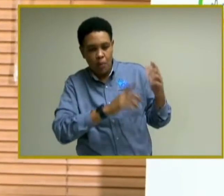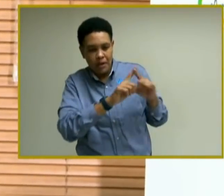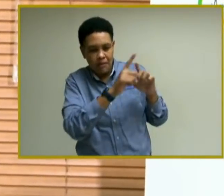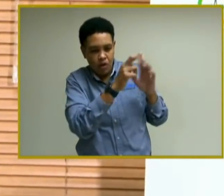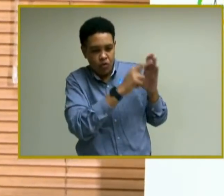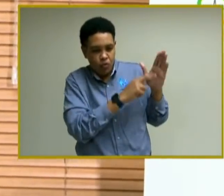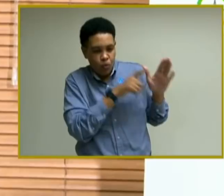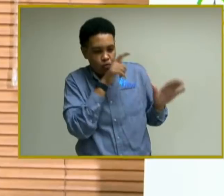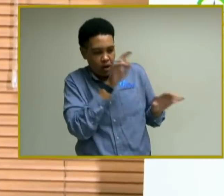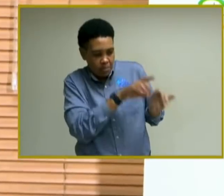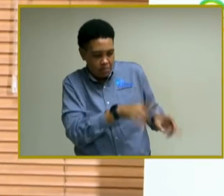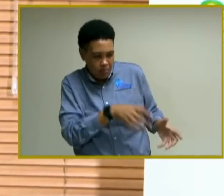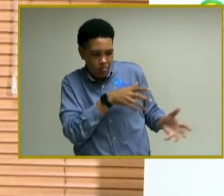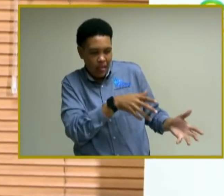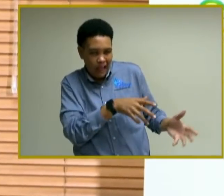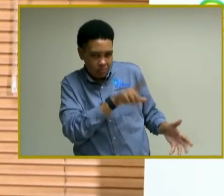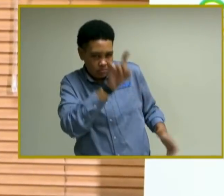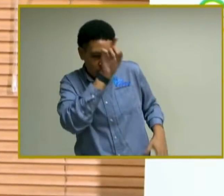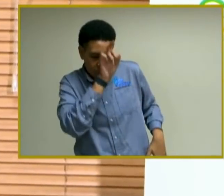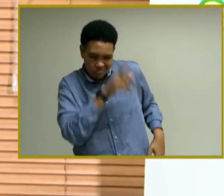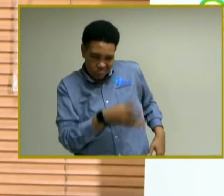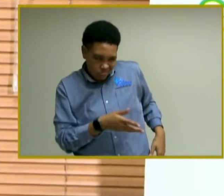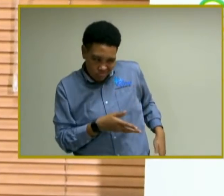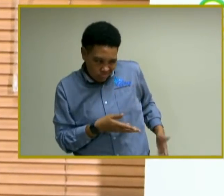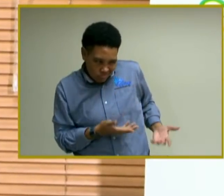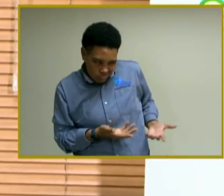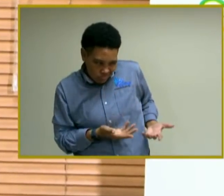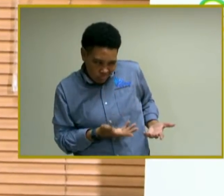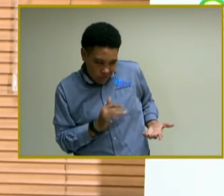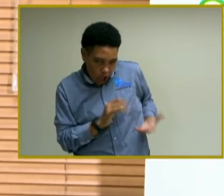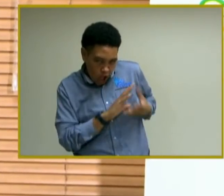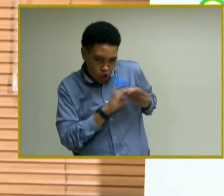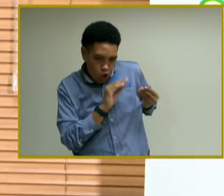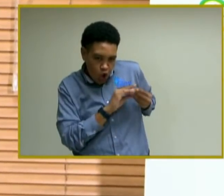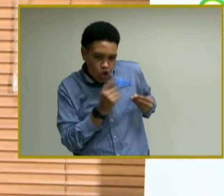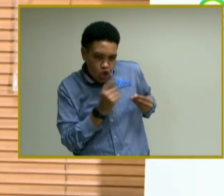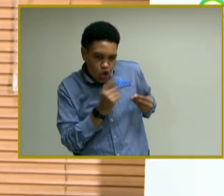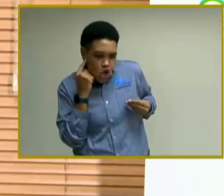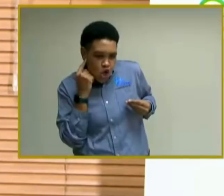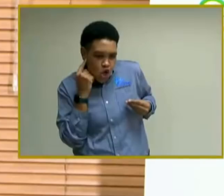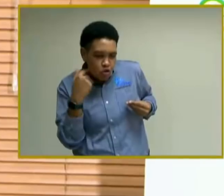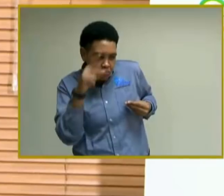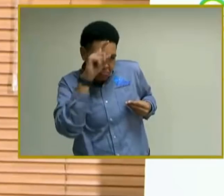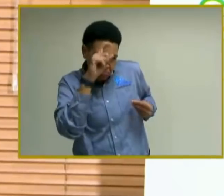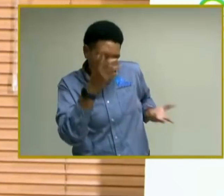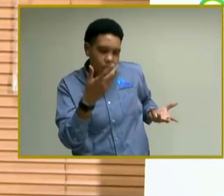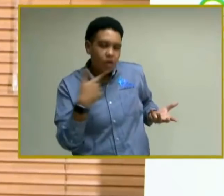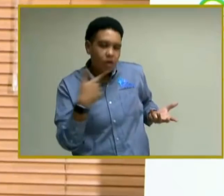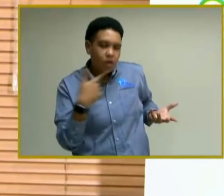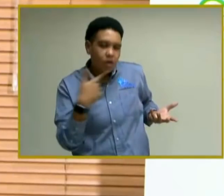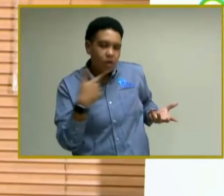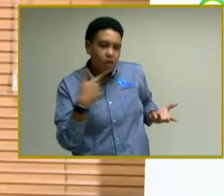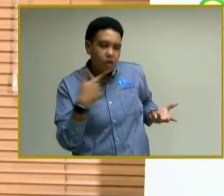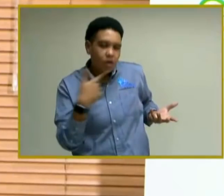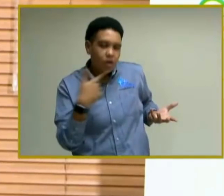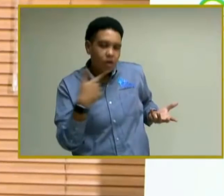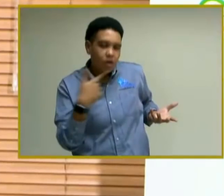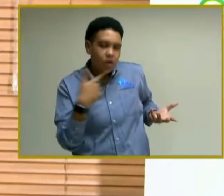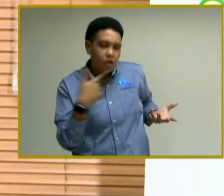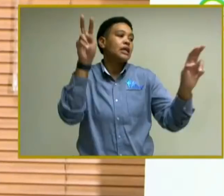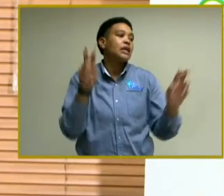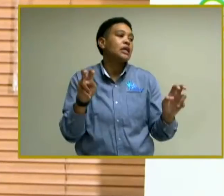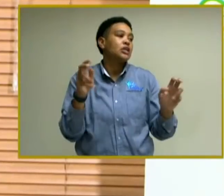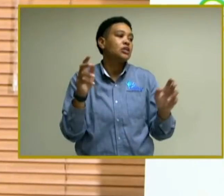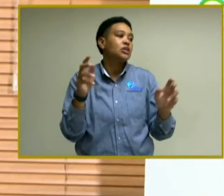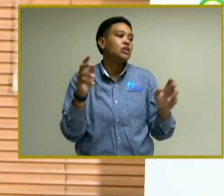that have been in place based on that story that was carried, and we thought it was important to address the issue. Here